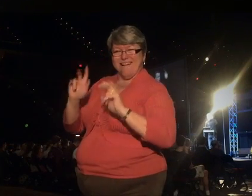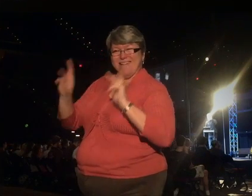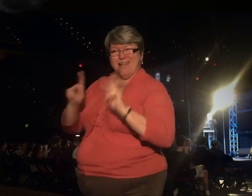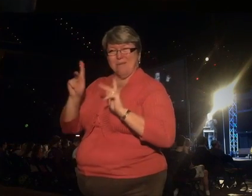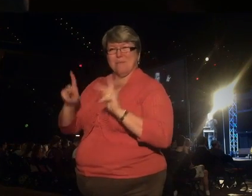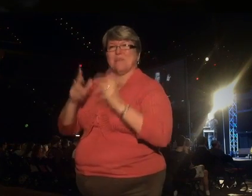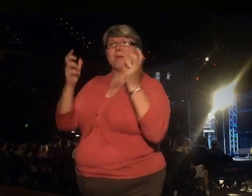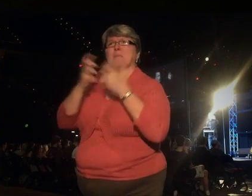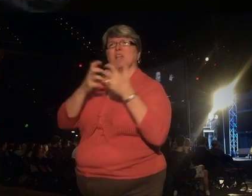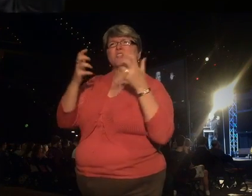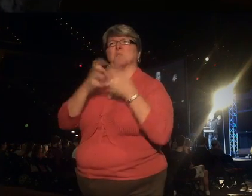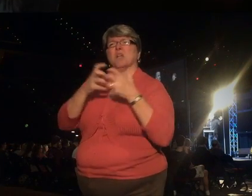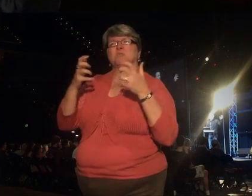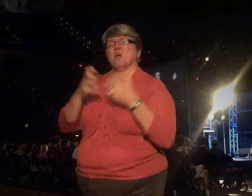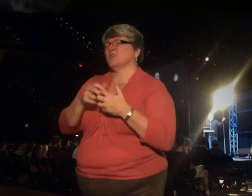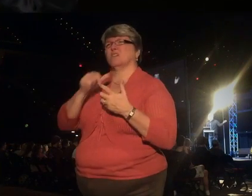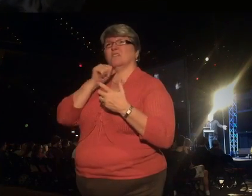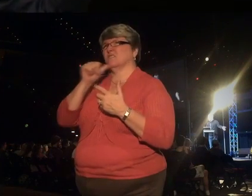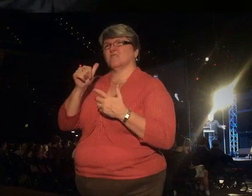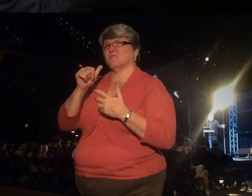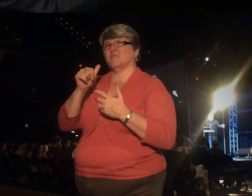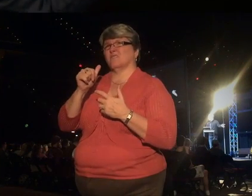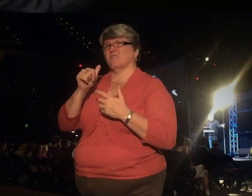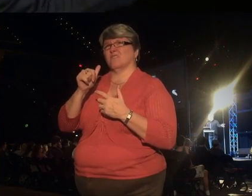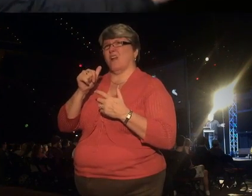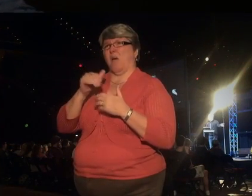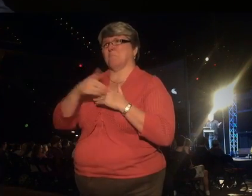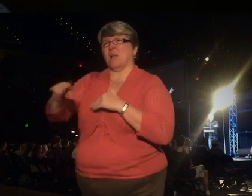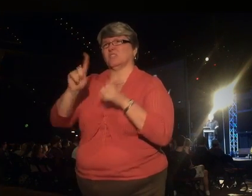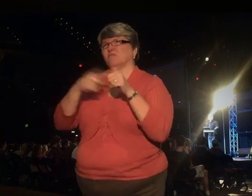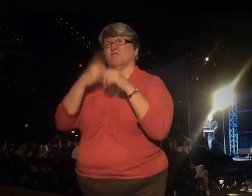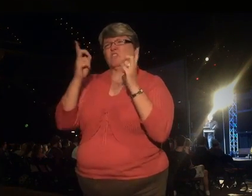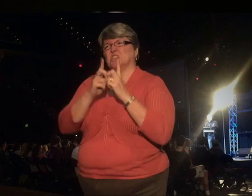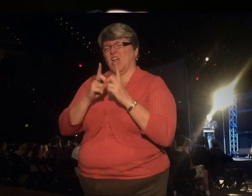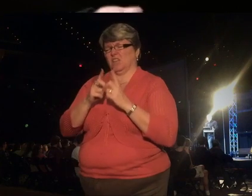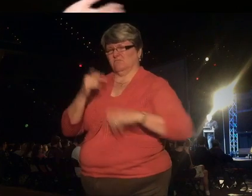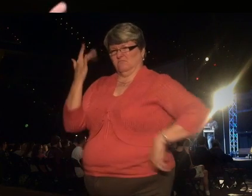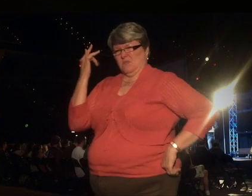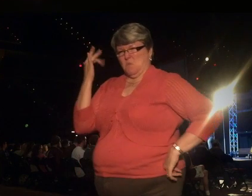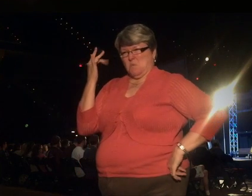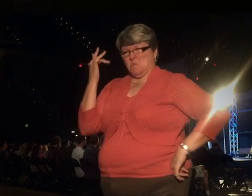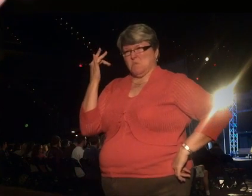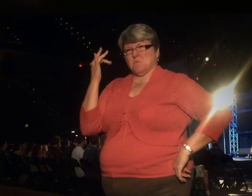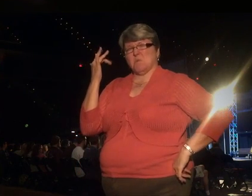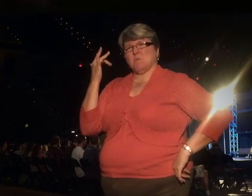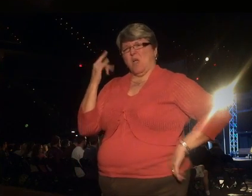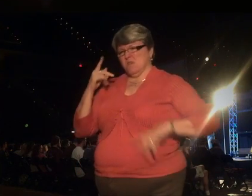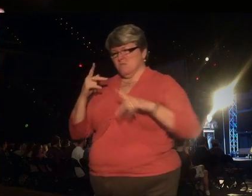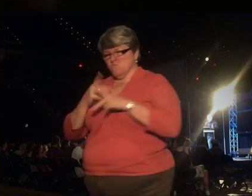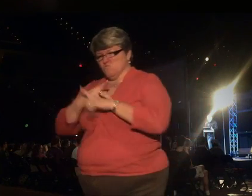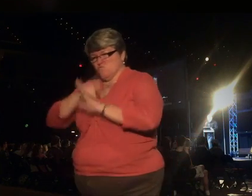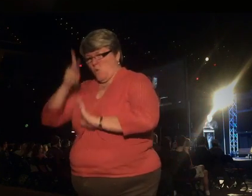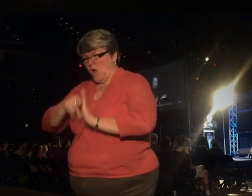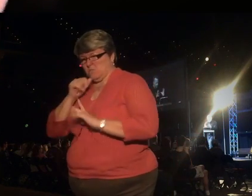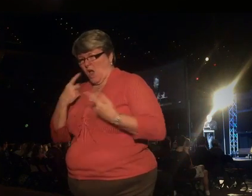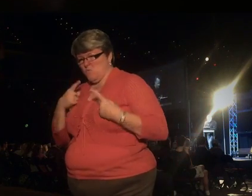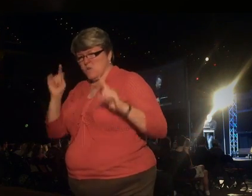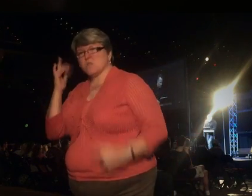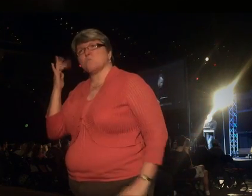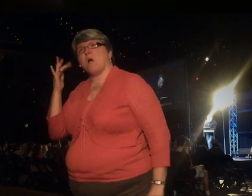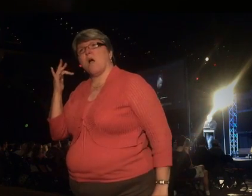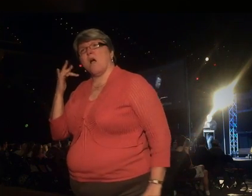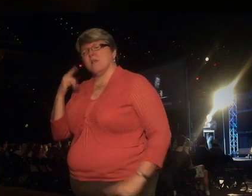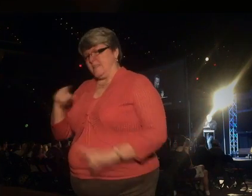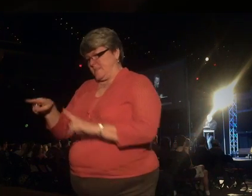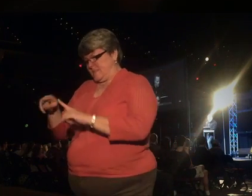people that they were matched with rarely made it out of the first date. And they wanted to figure out why. Why is our algorithm not working? So they set